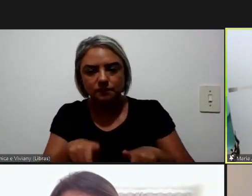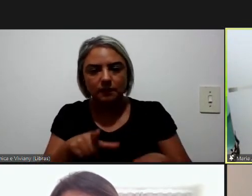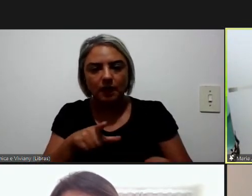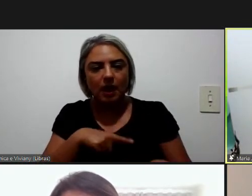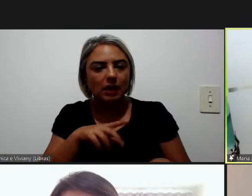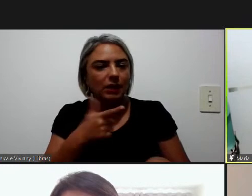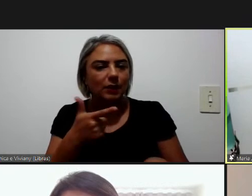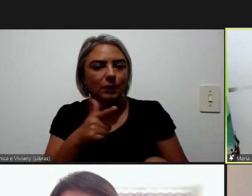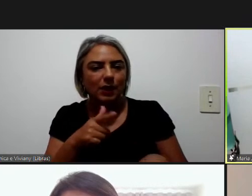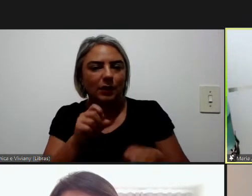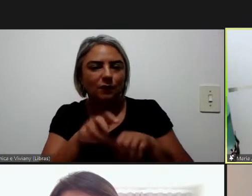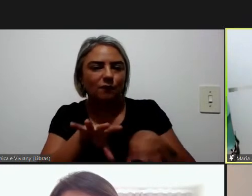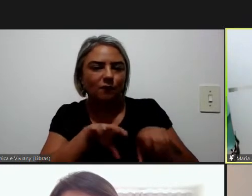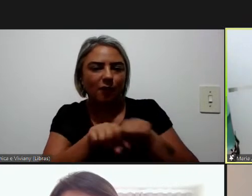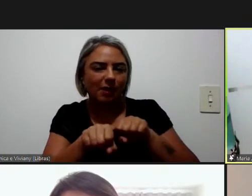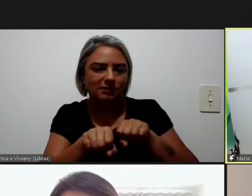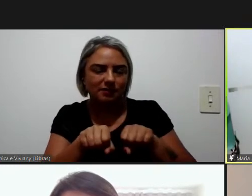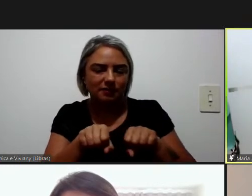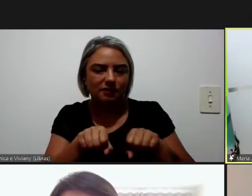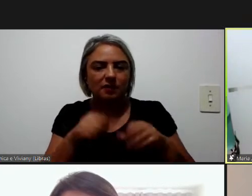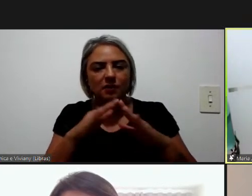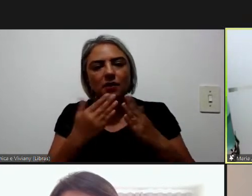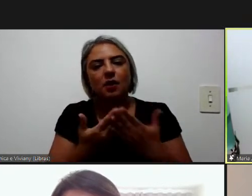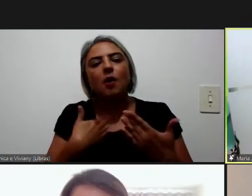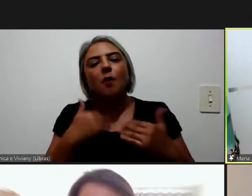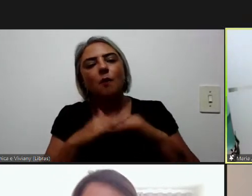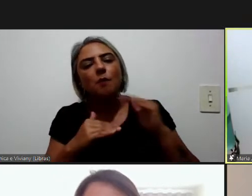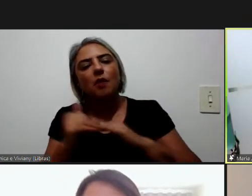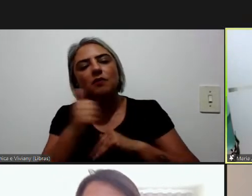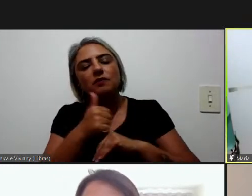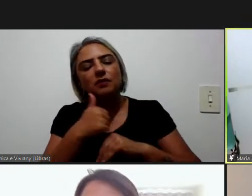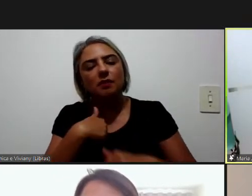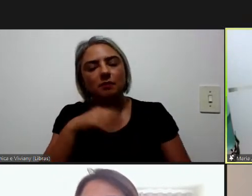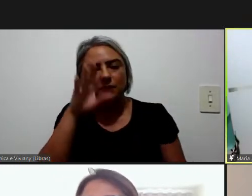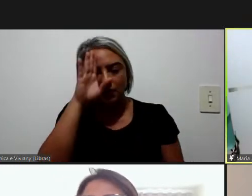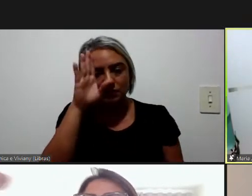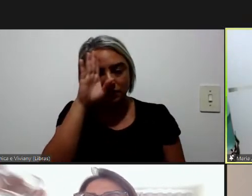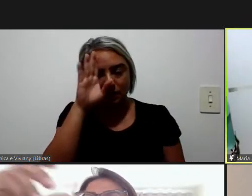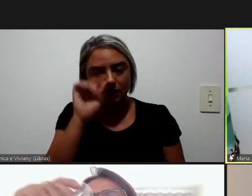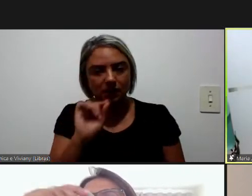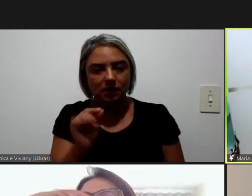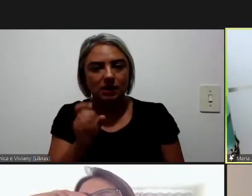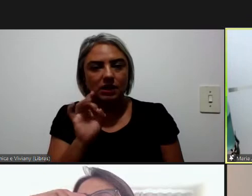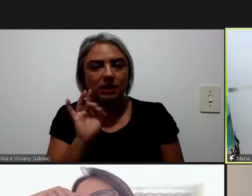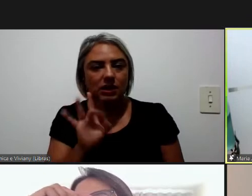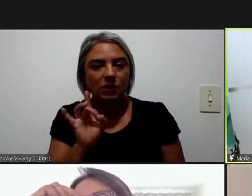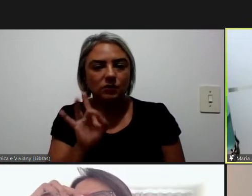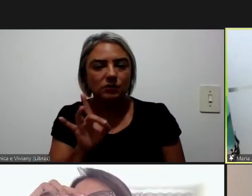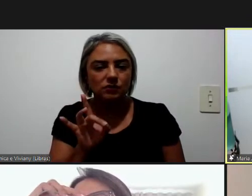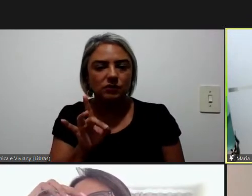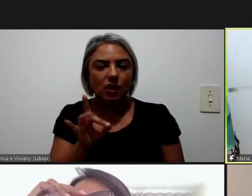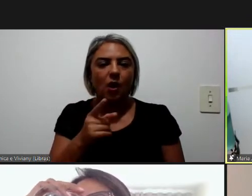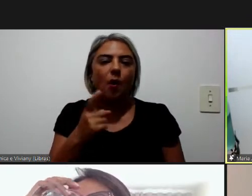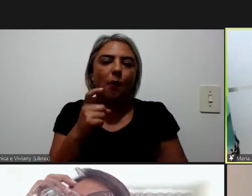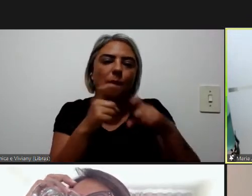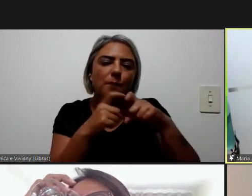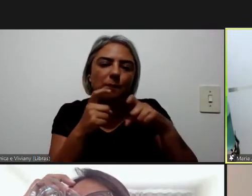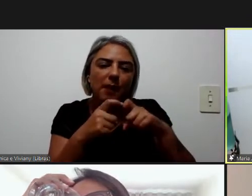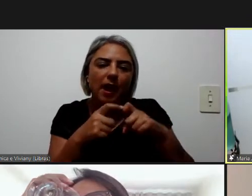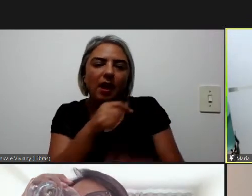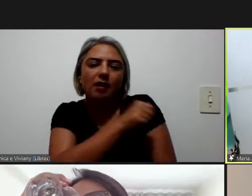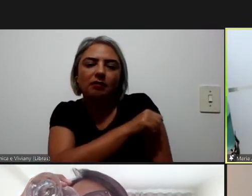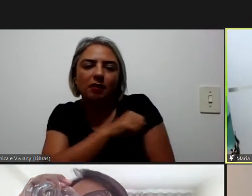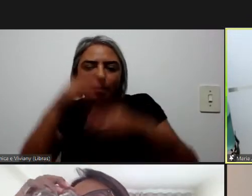of the population that does not have studies, and as a health professional, mainly not only as